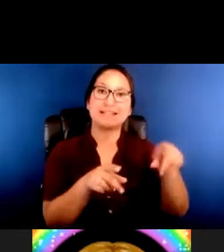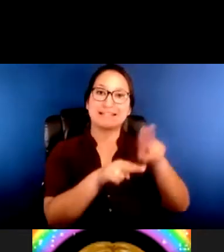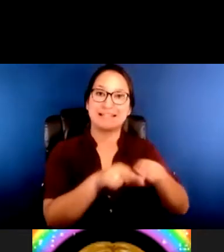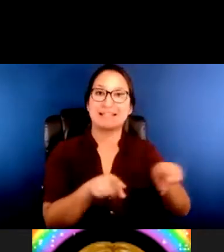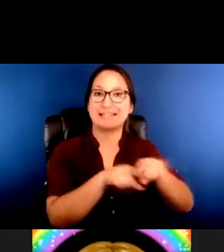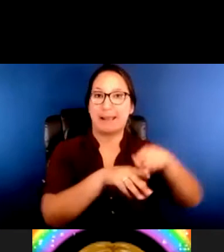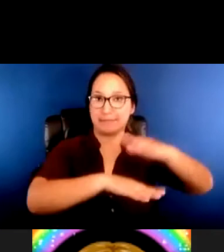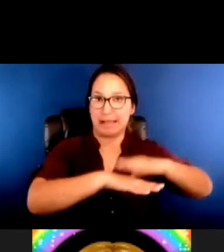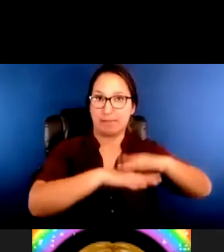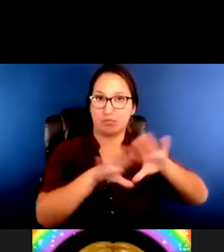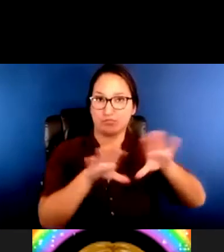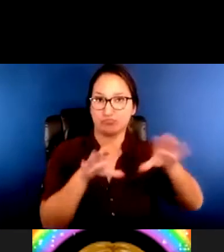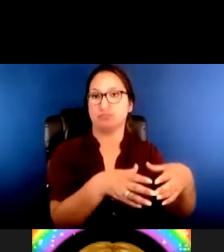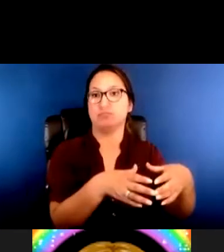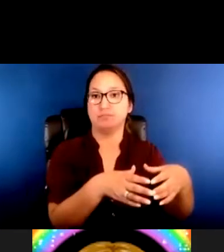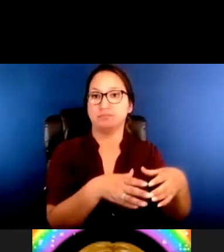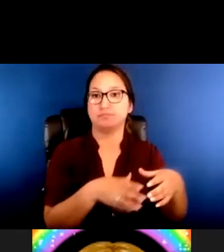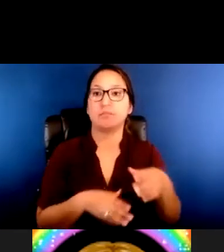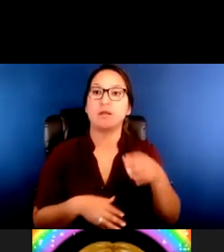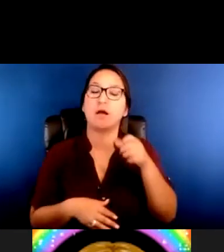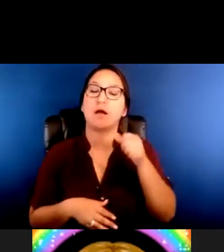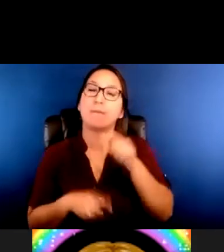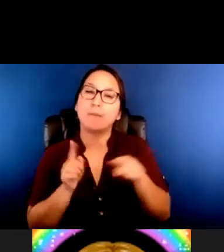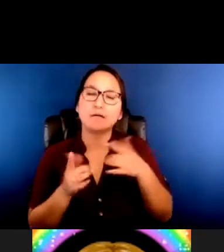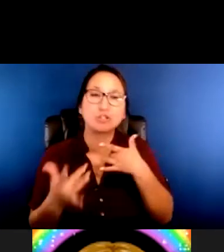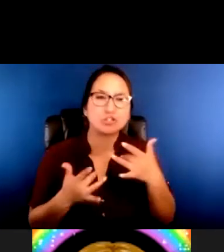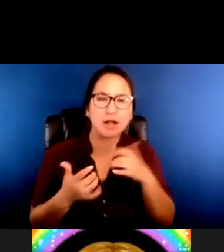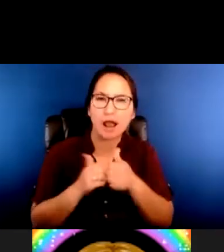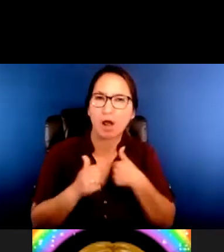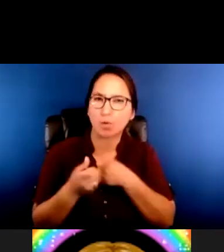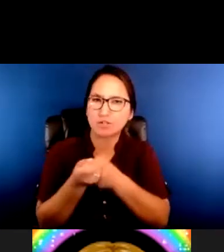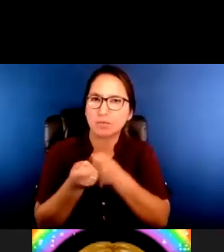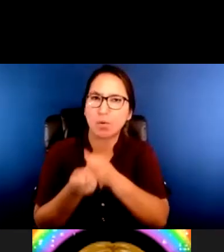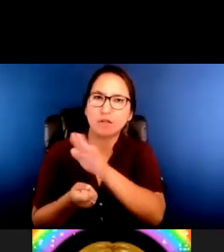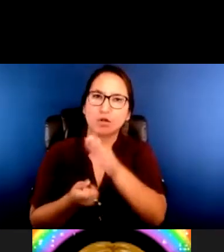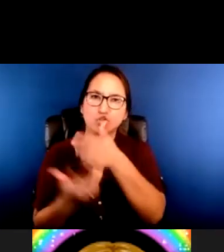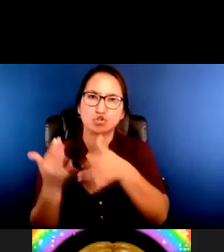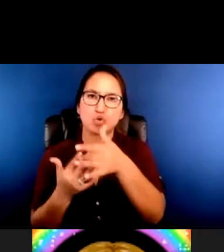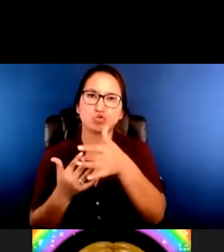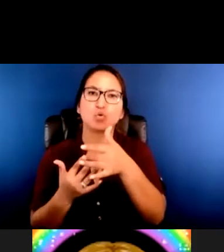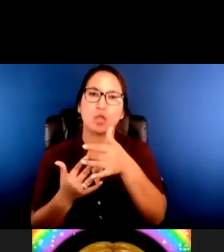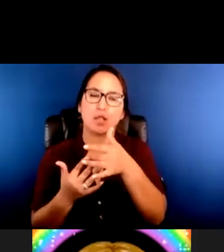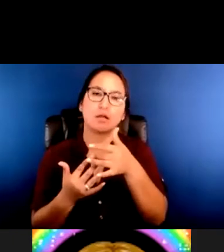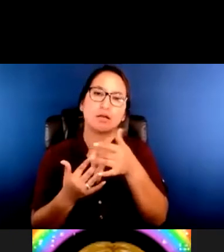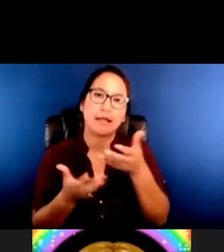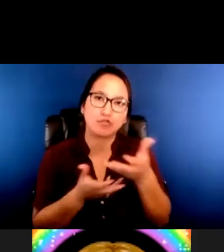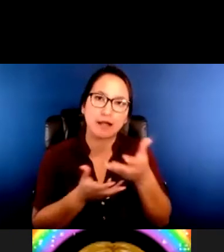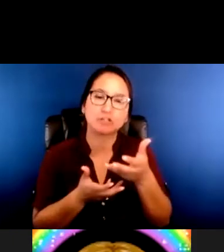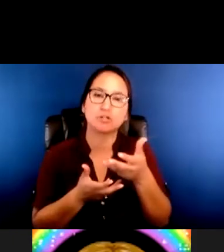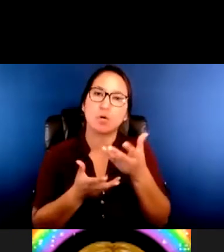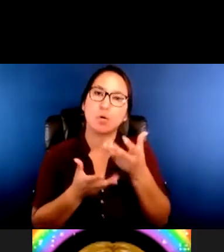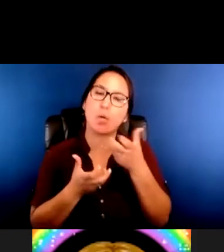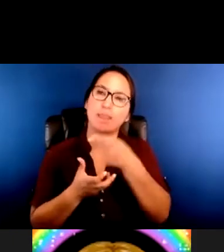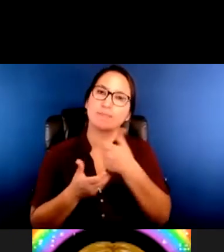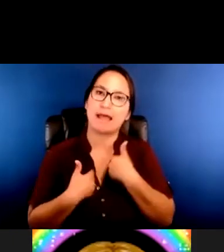you know, how are we supporting their social interaction? How are we really making sure that they're getting as close to a normal lunch as possible? So then we